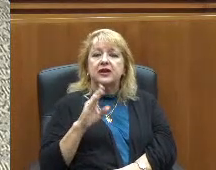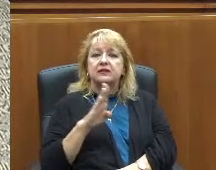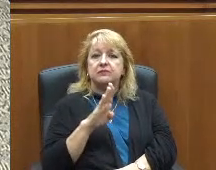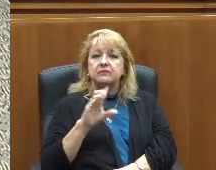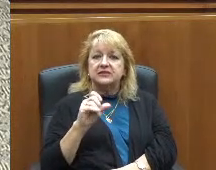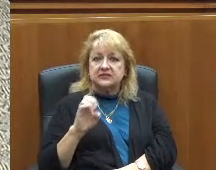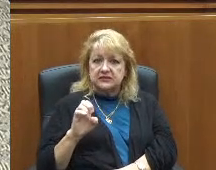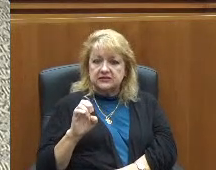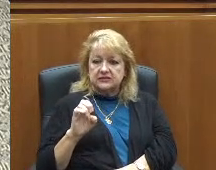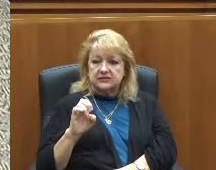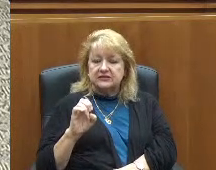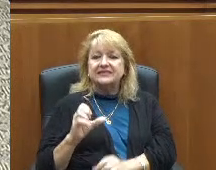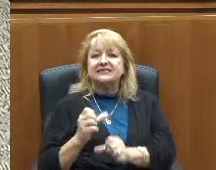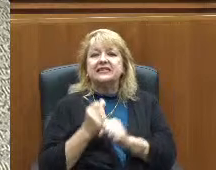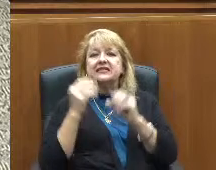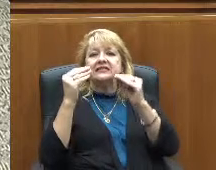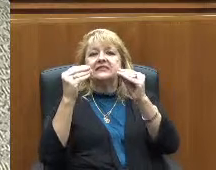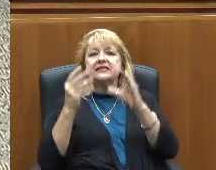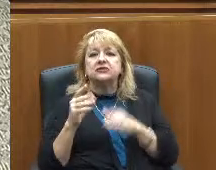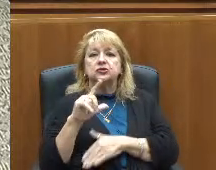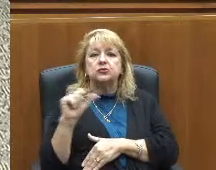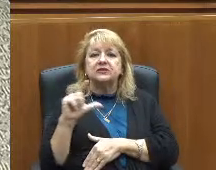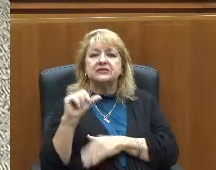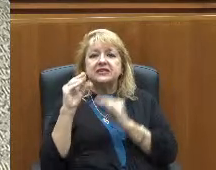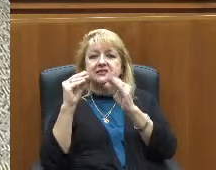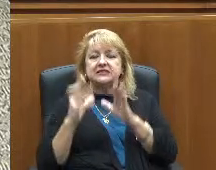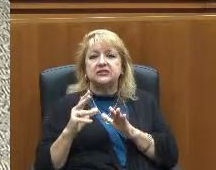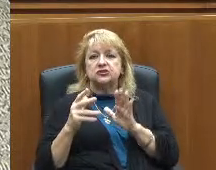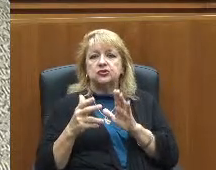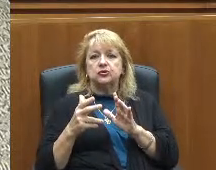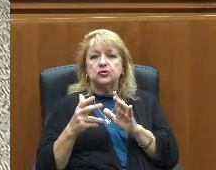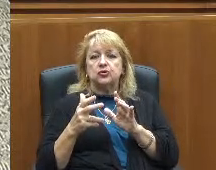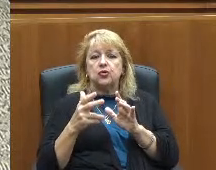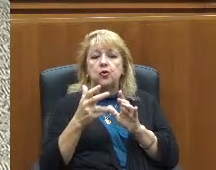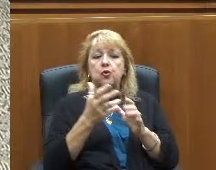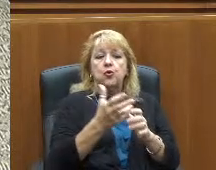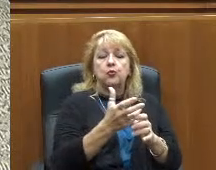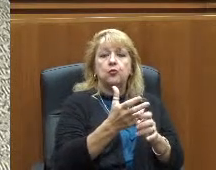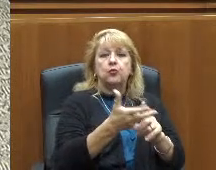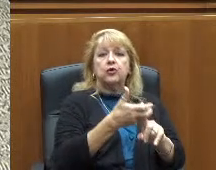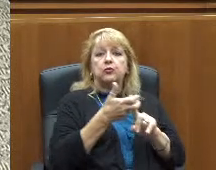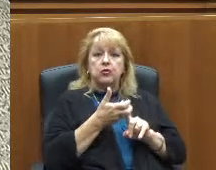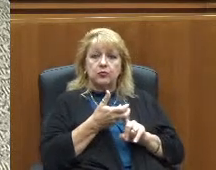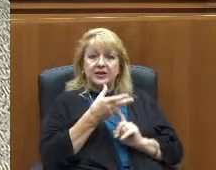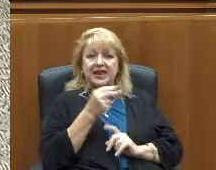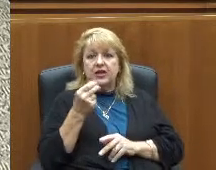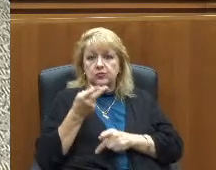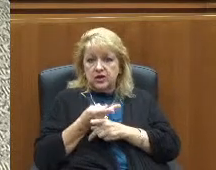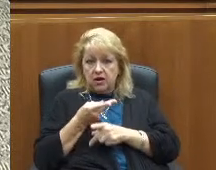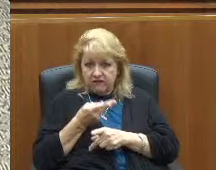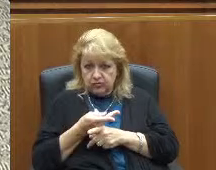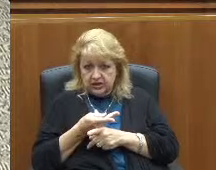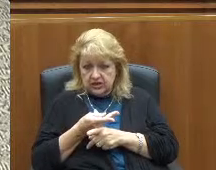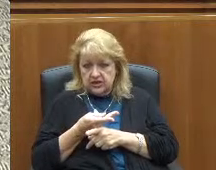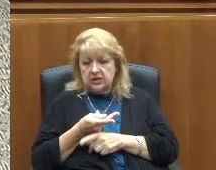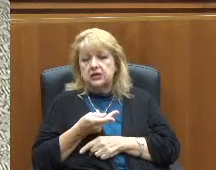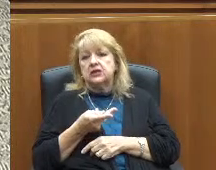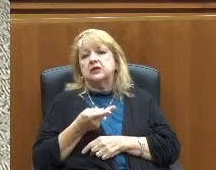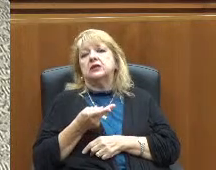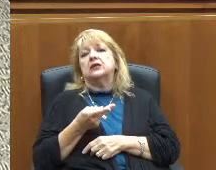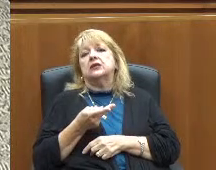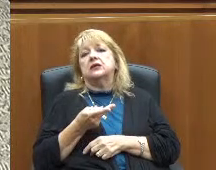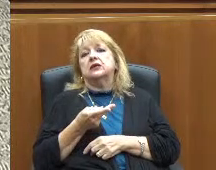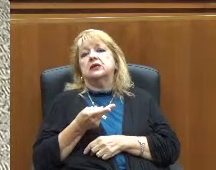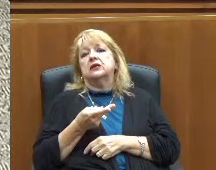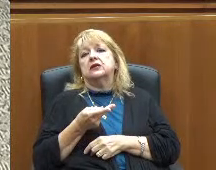for getting the Louisiana Teacher Recruitment, Recovery, and Retention Task Force, because as you know, we have a critical